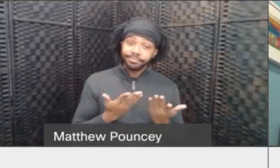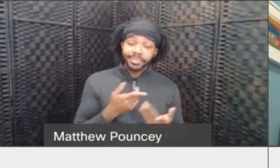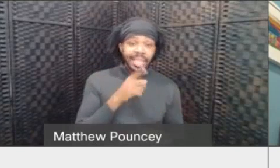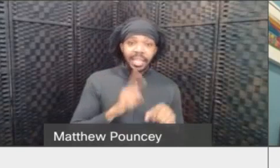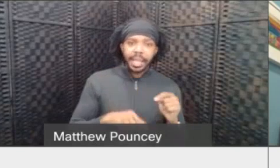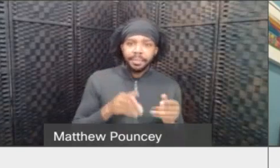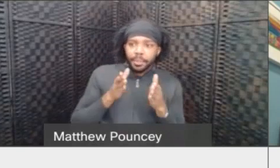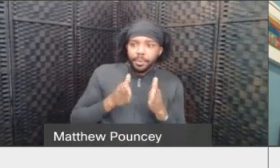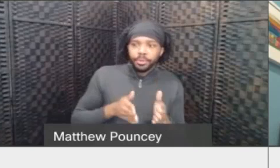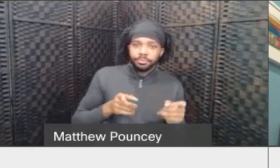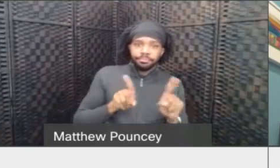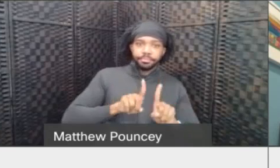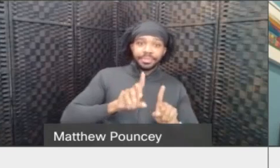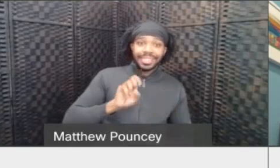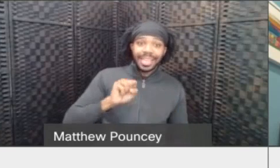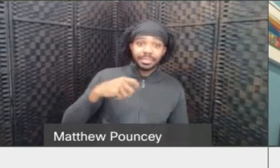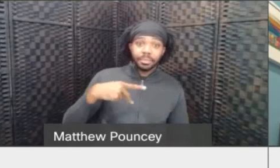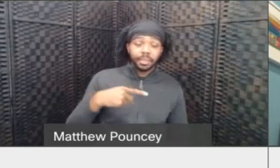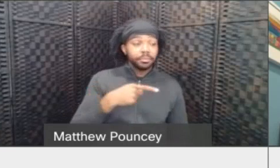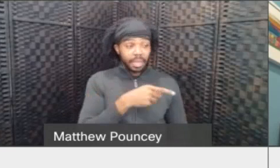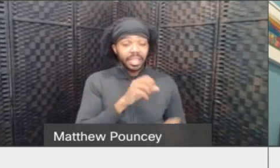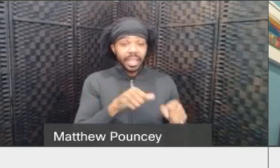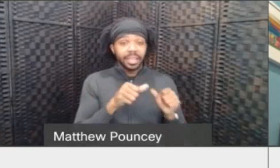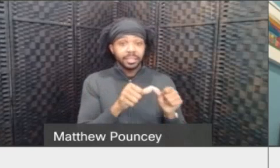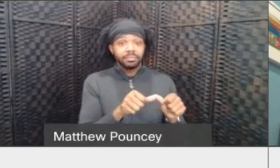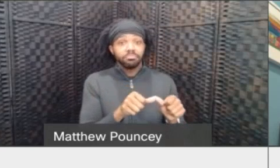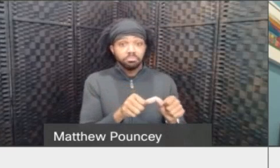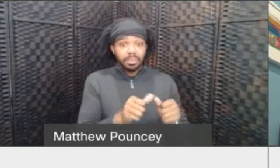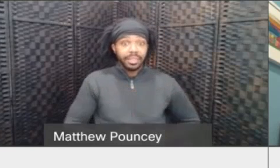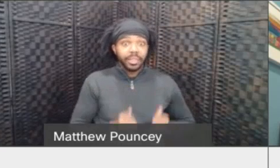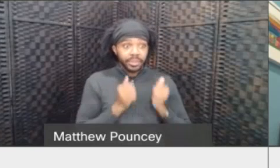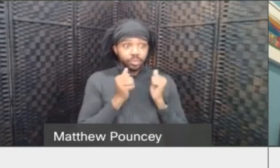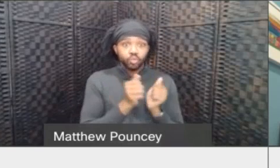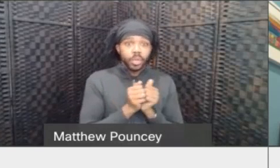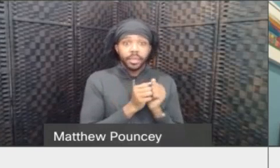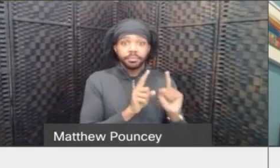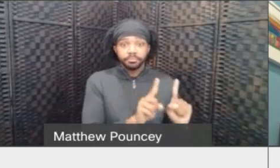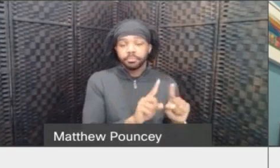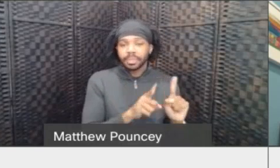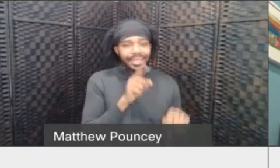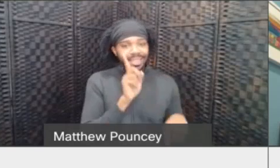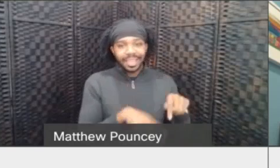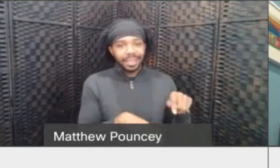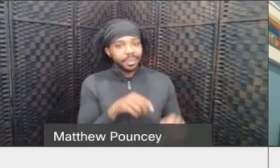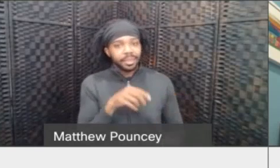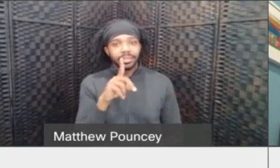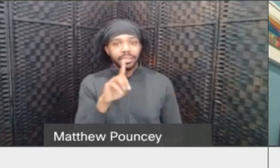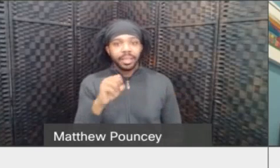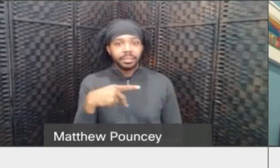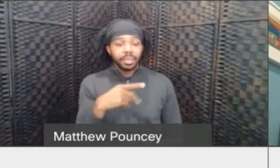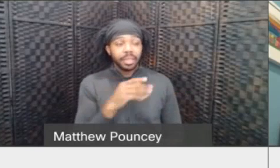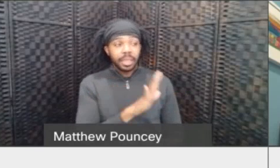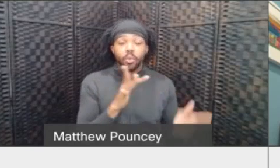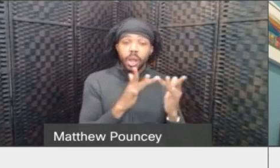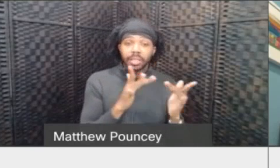be the person's DSP, even though they can continue living with the person. So, their contact with the person may be